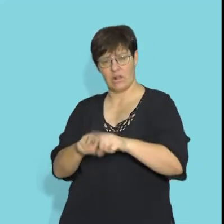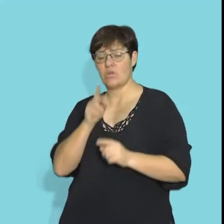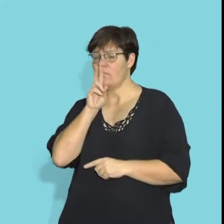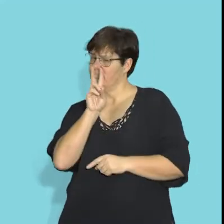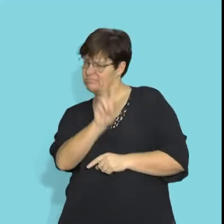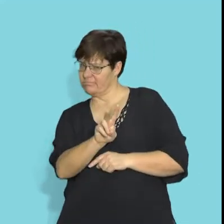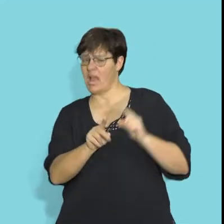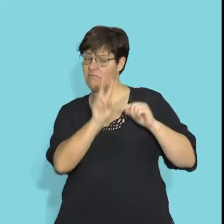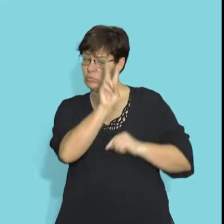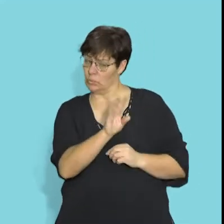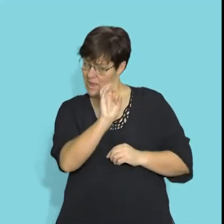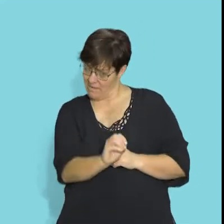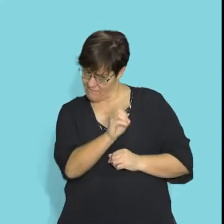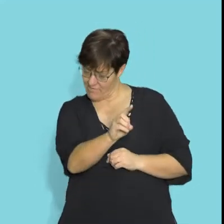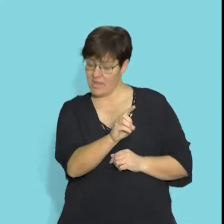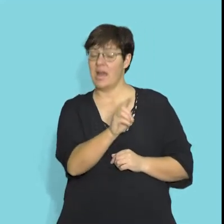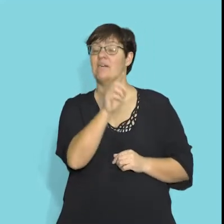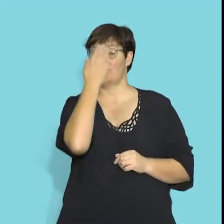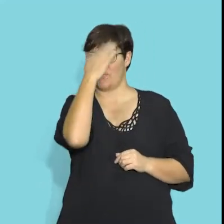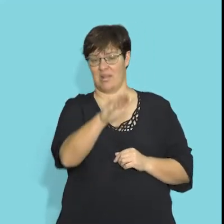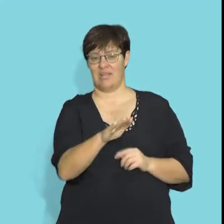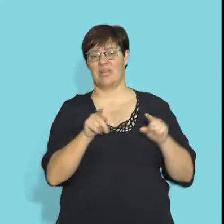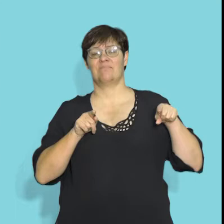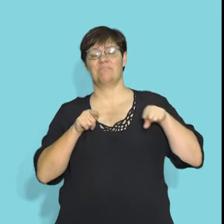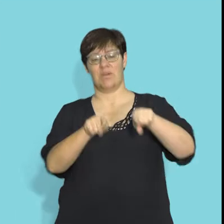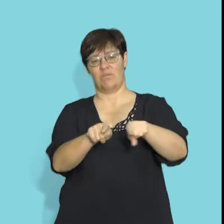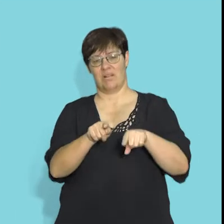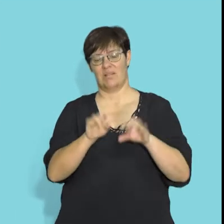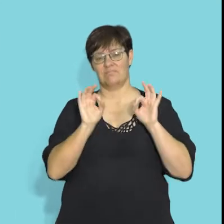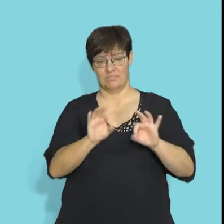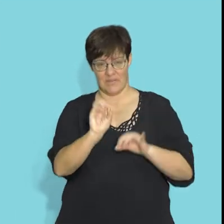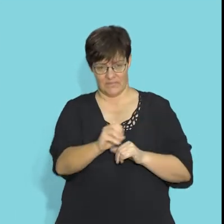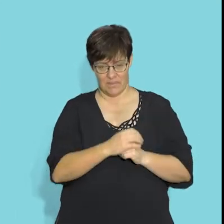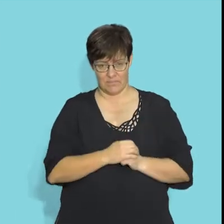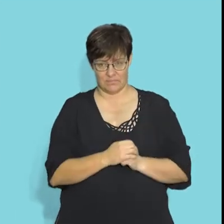must be parallel. They have the same steepness. And so let's work out the gradients of the